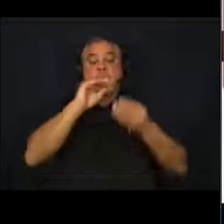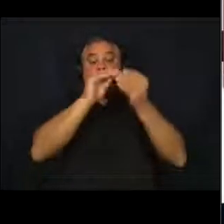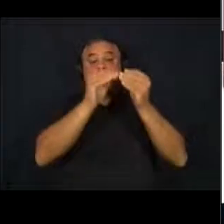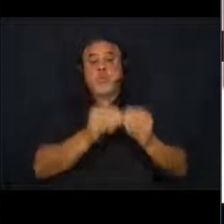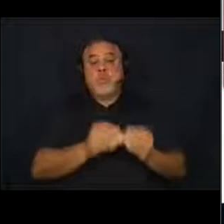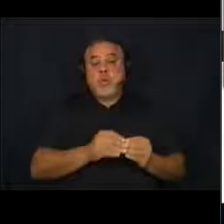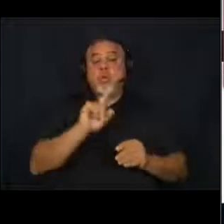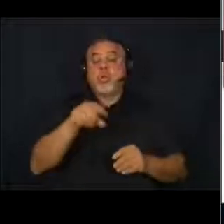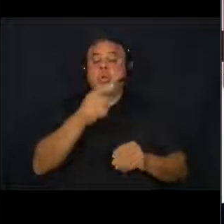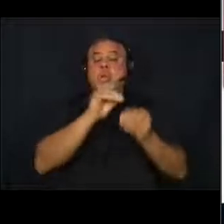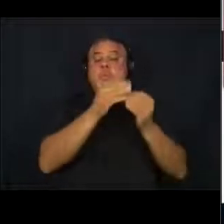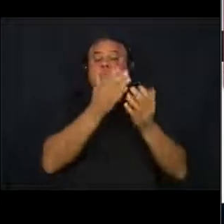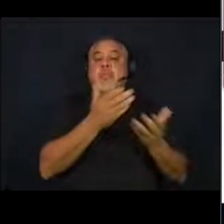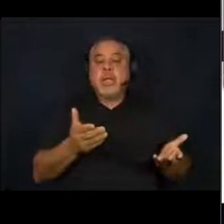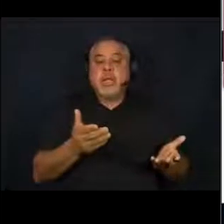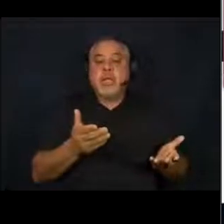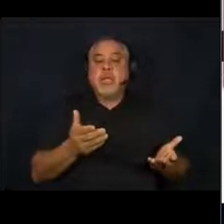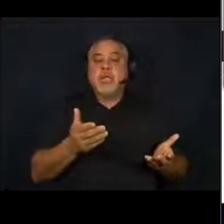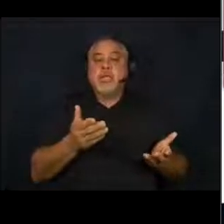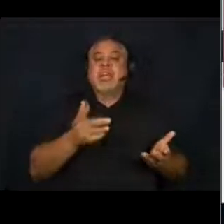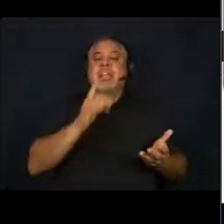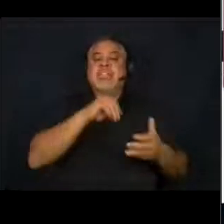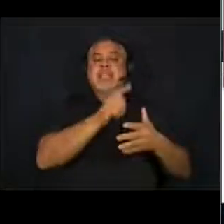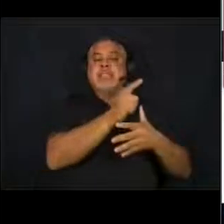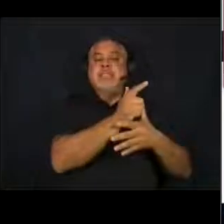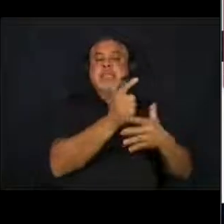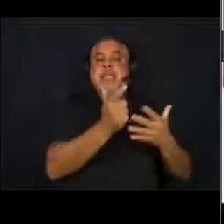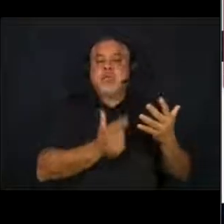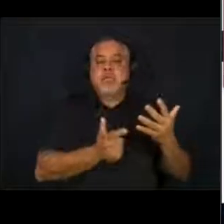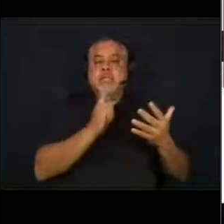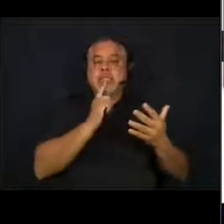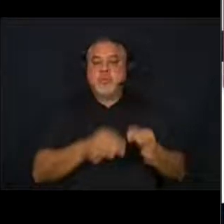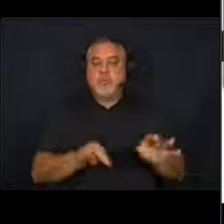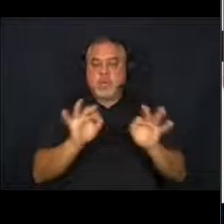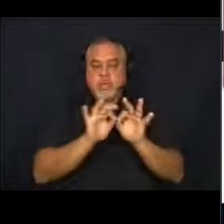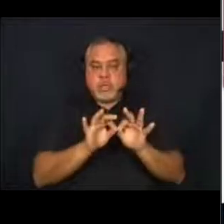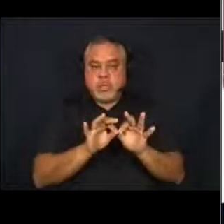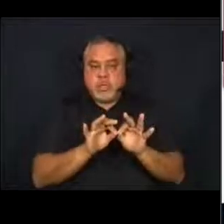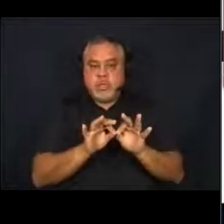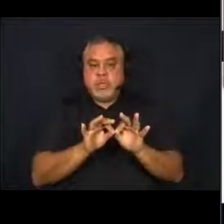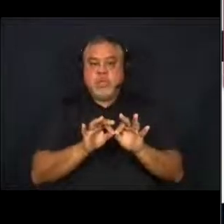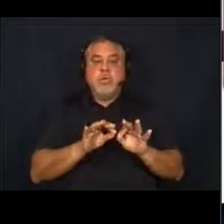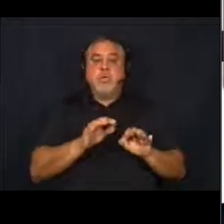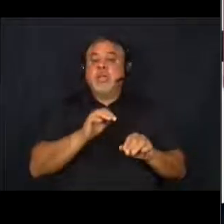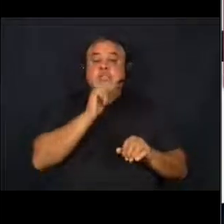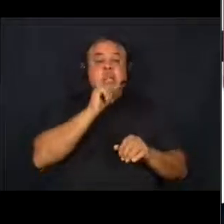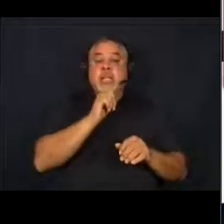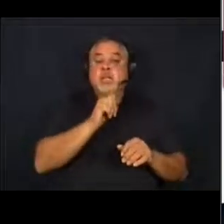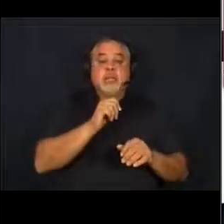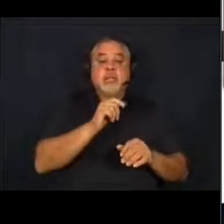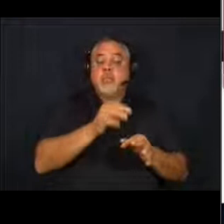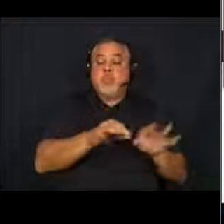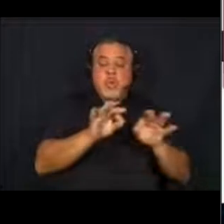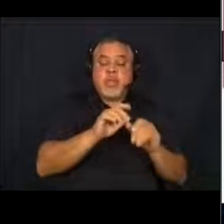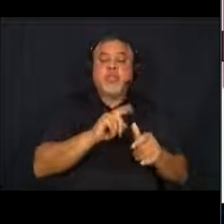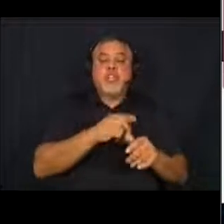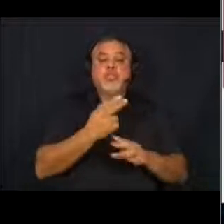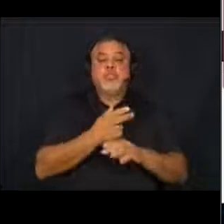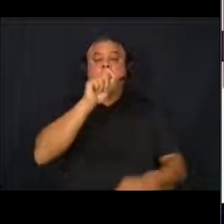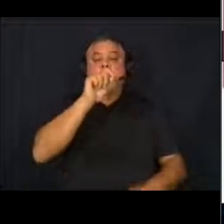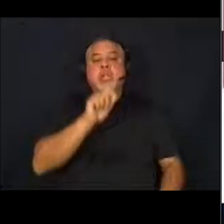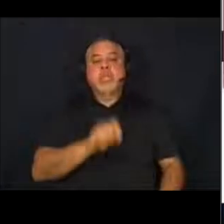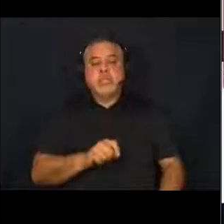only number things that the sequence is important. If not, use bullets. And using lists,